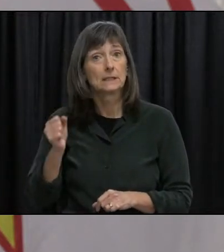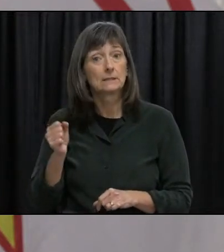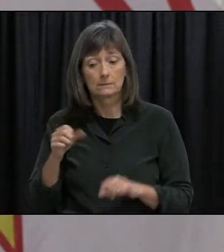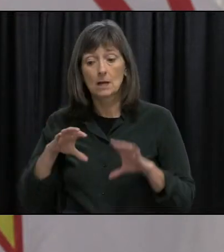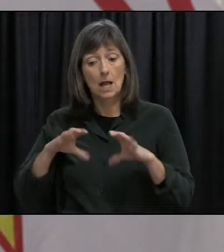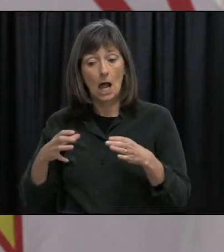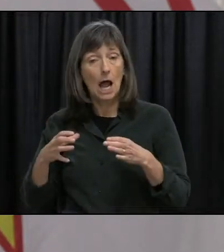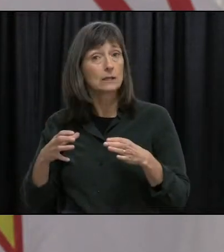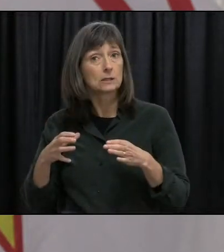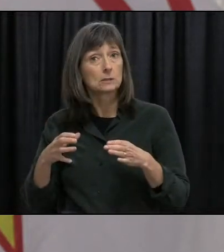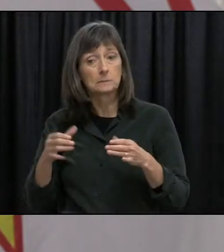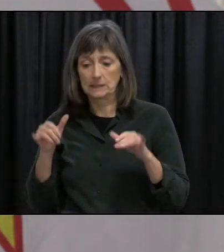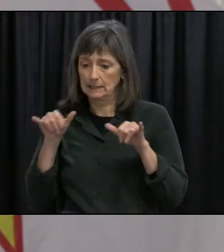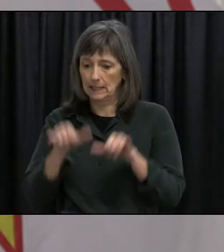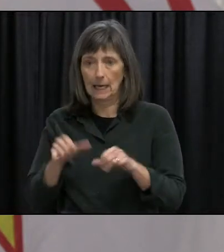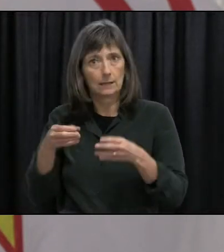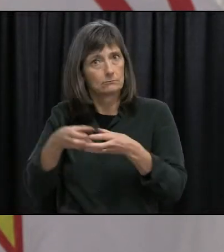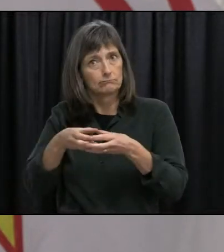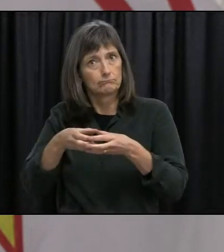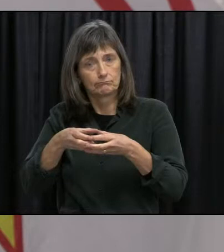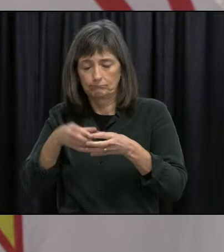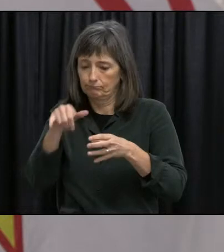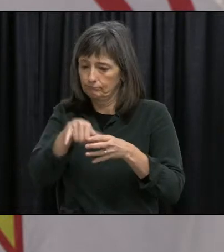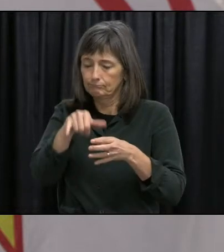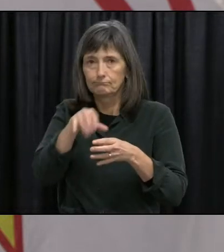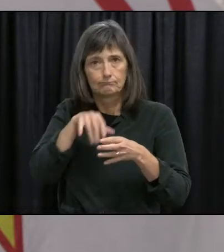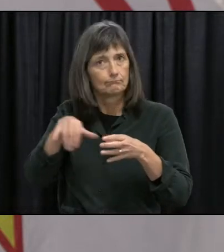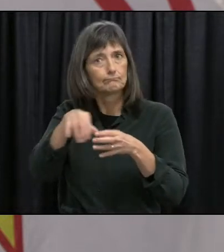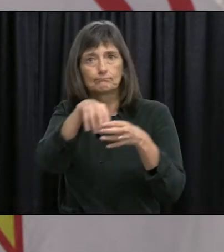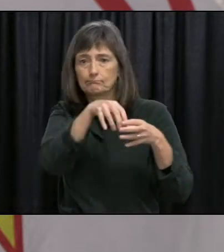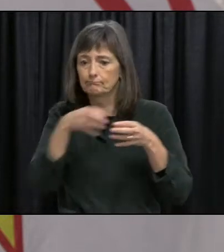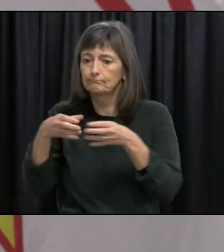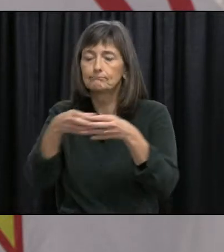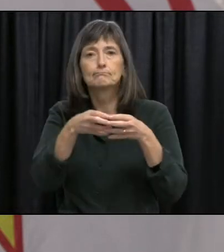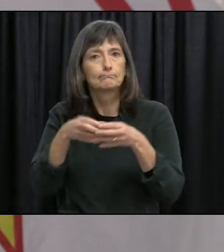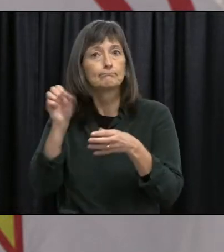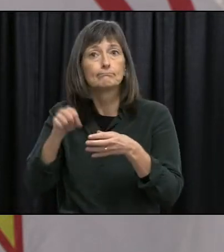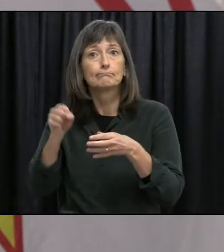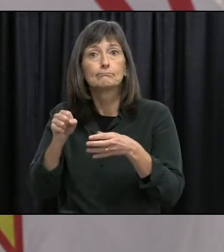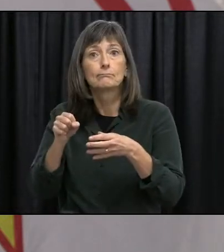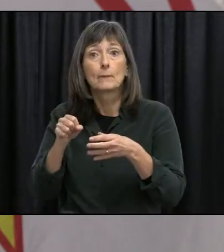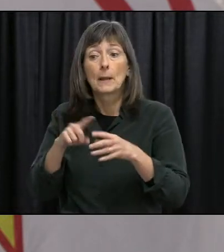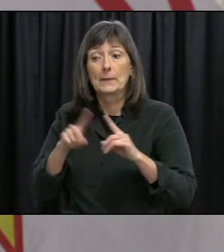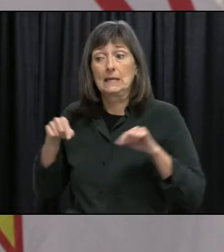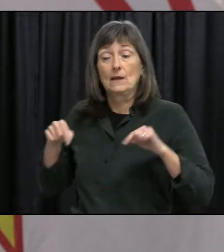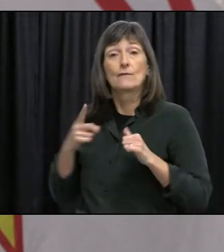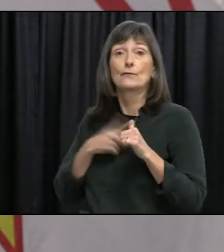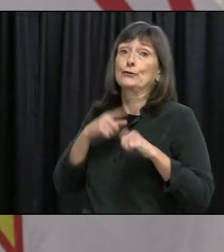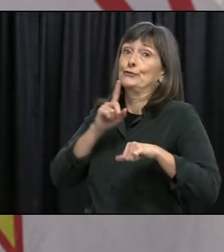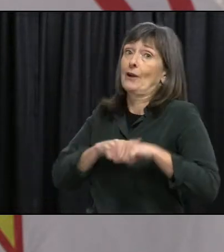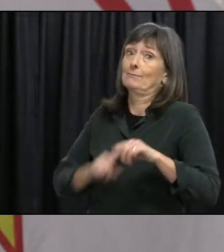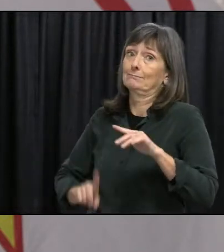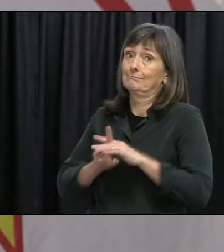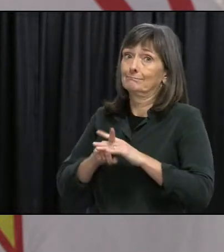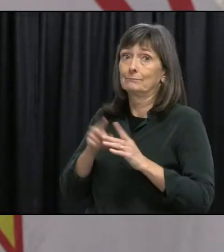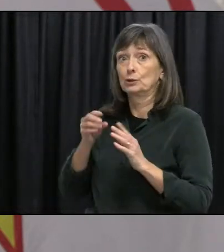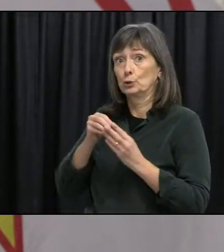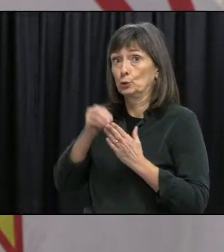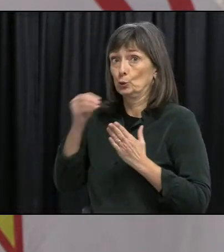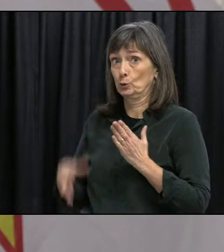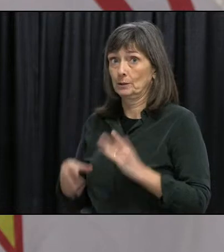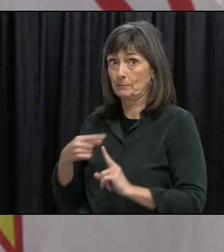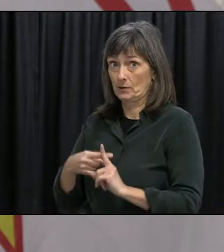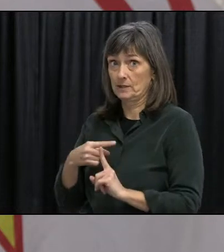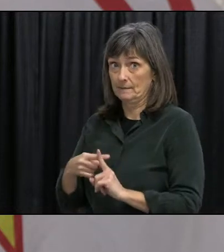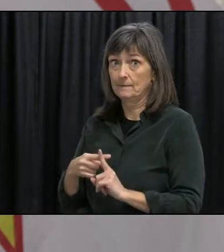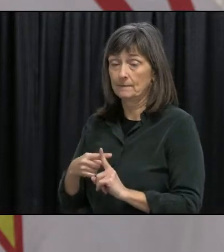class is a cohort. This is the first time we've encountered a situation where we've had